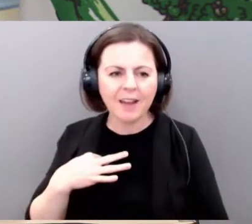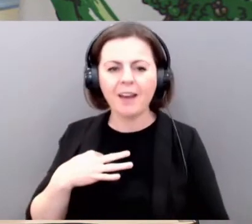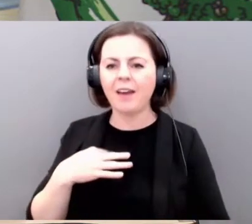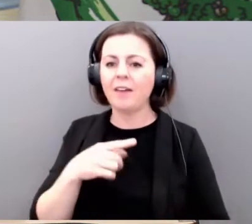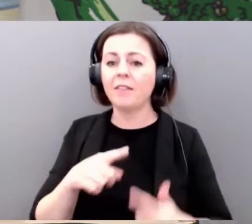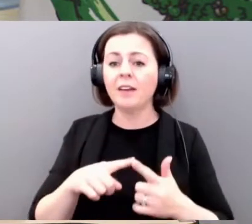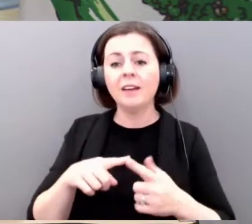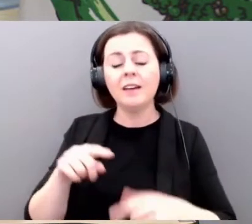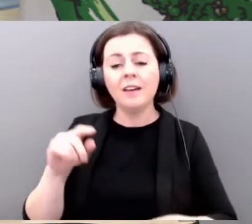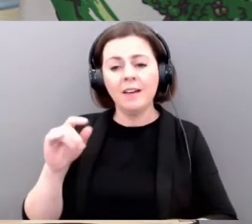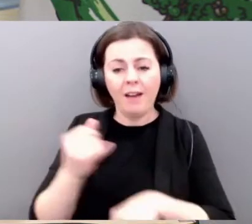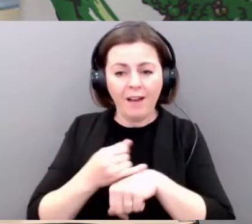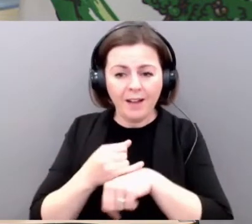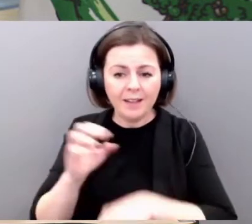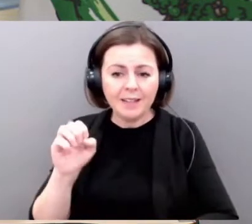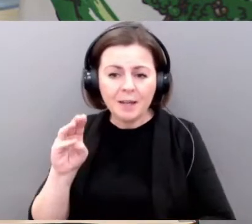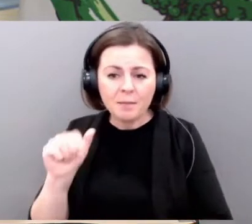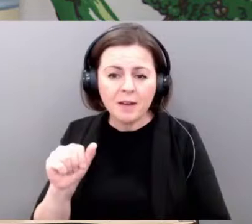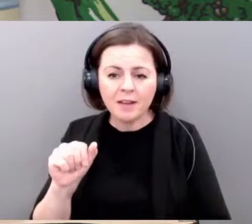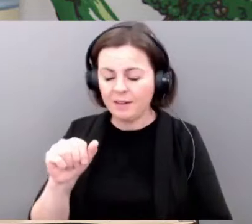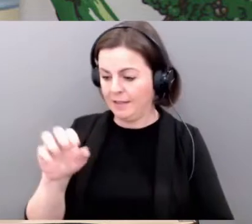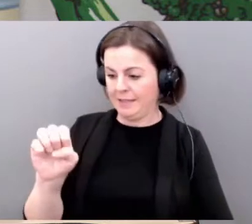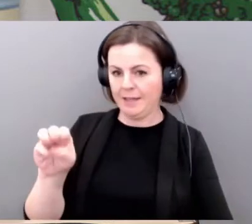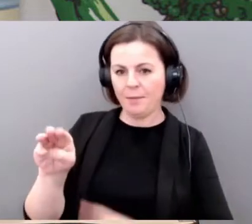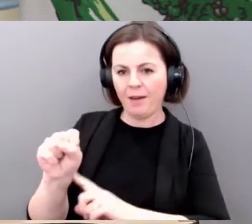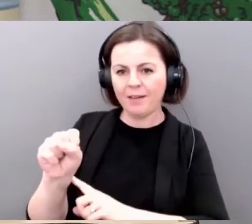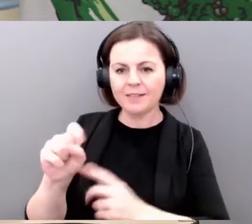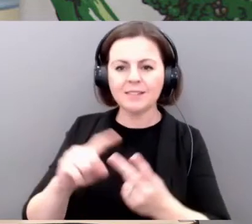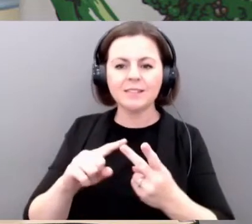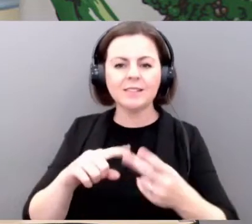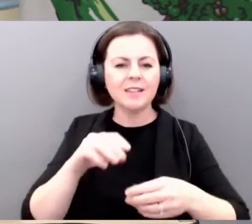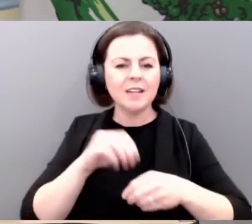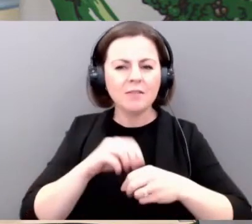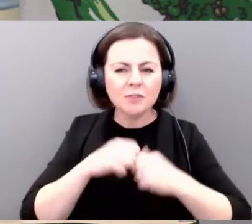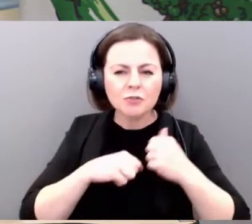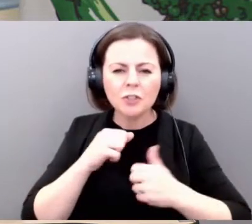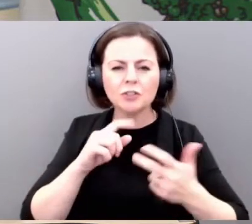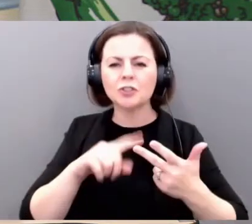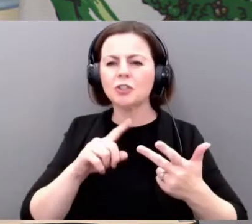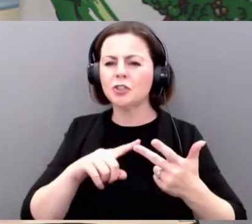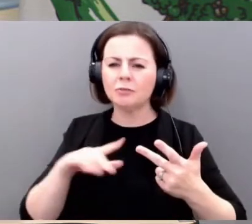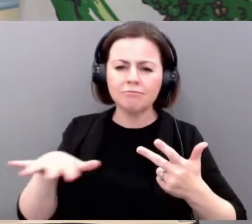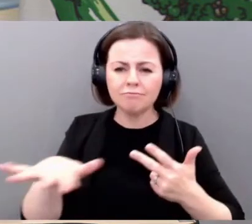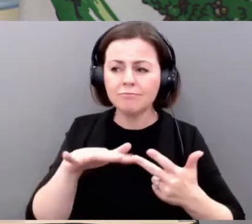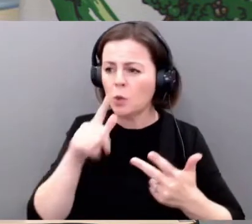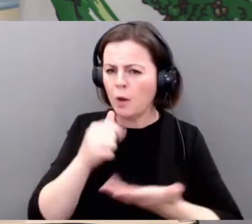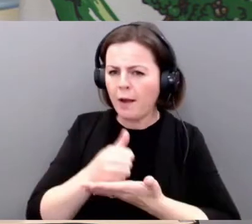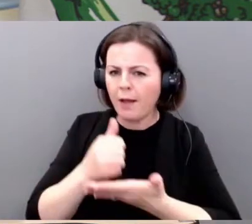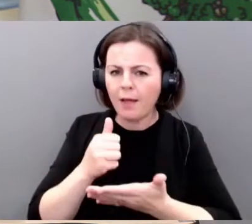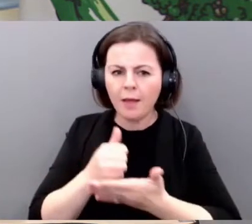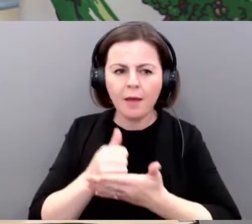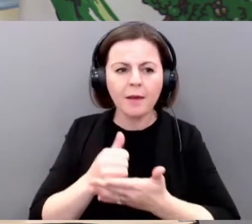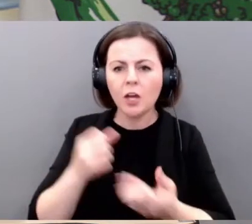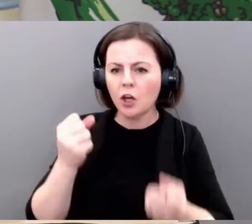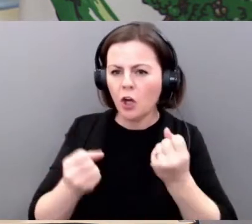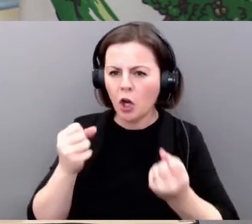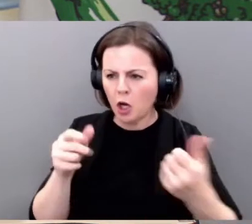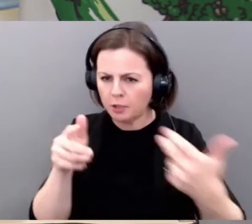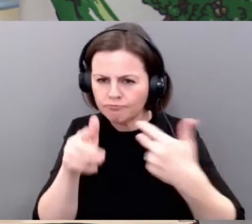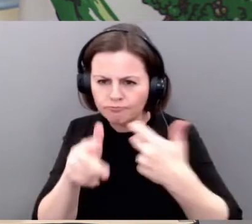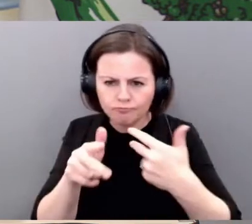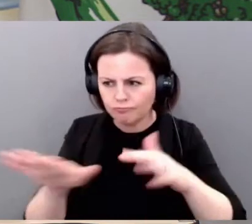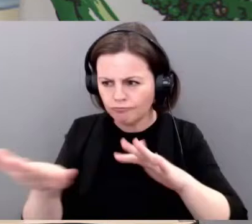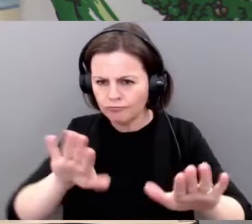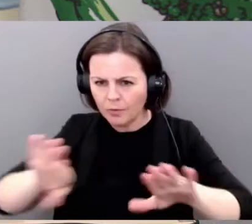Infrastructure and Energy, and so many other departments who pulled together to assist with traffic control, screening, and to make our testing regime